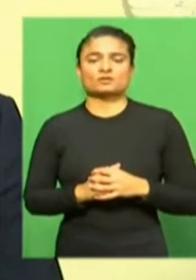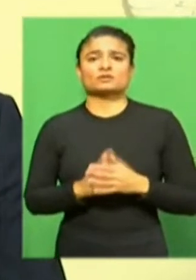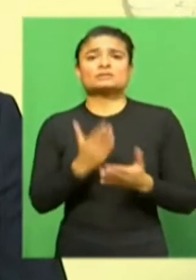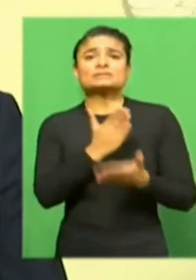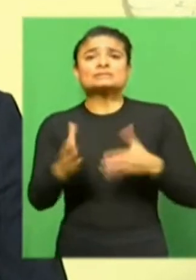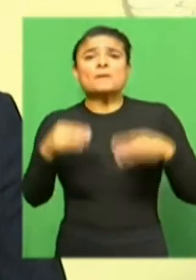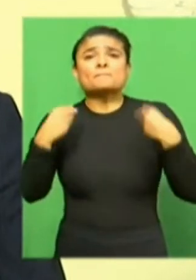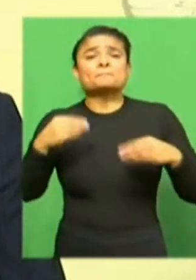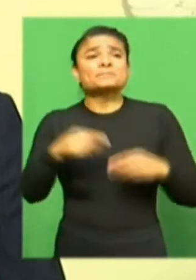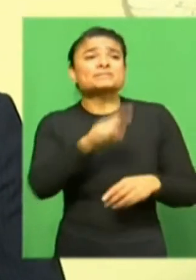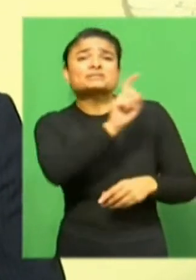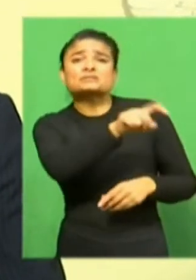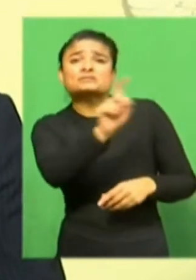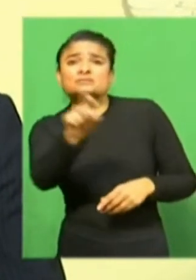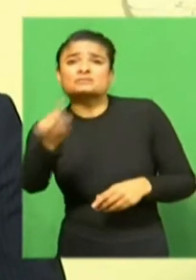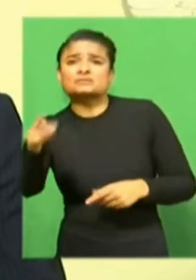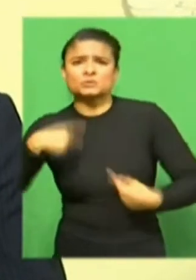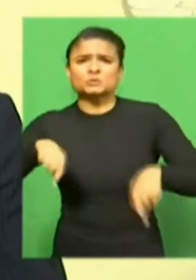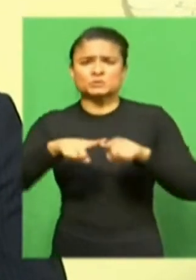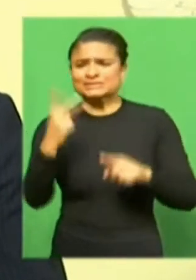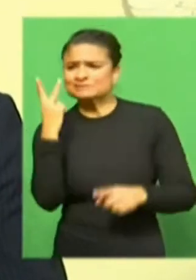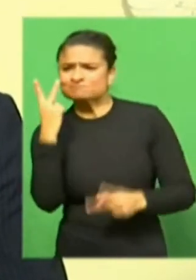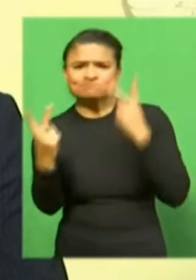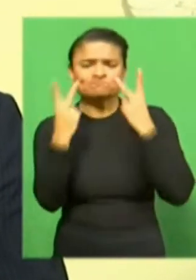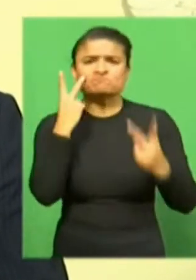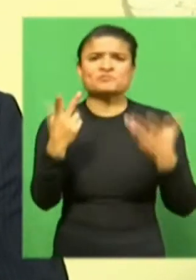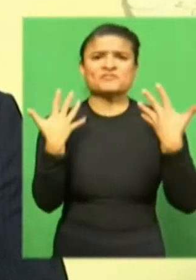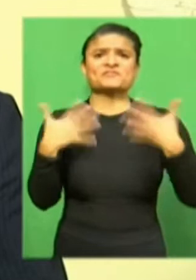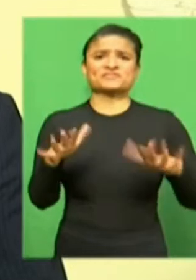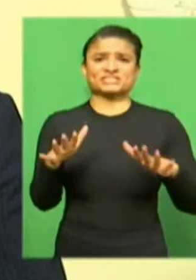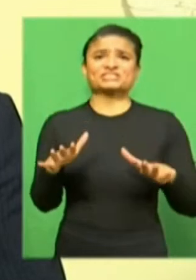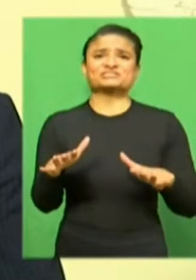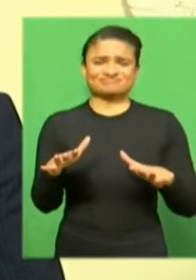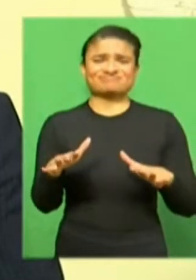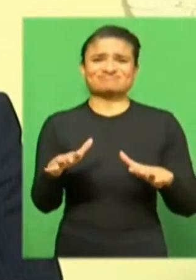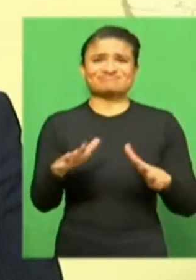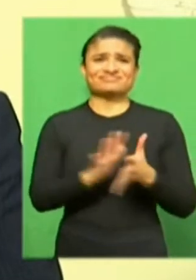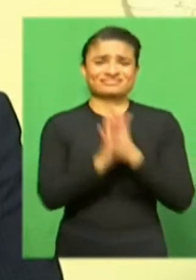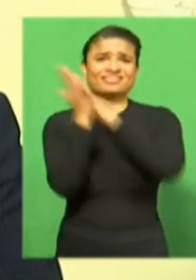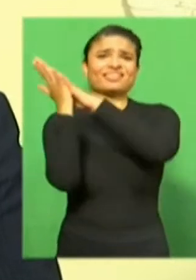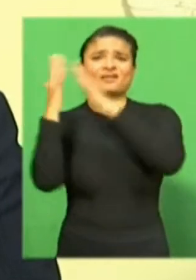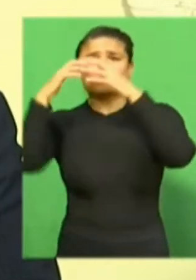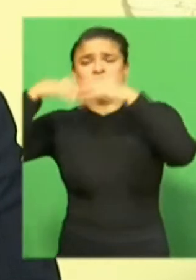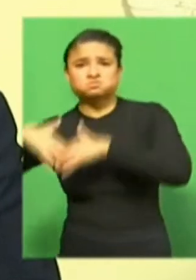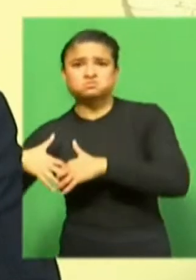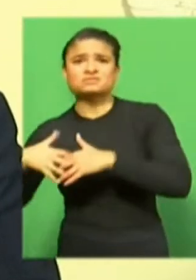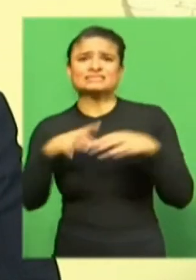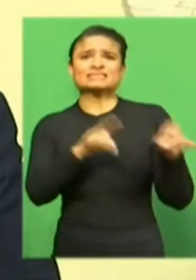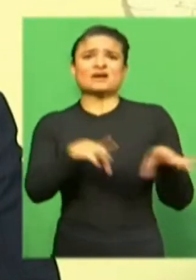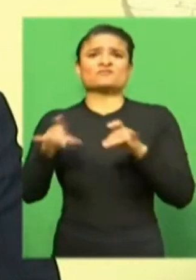were victims of this violence may not have been insured.